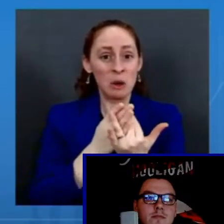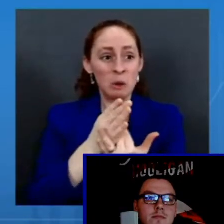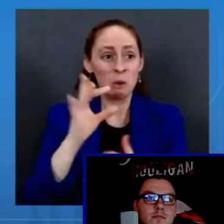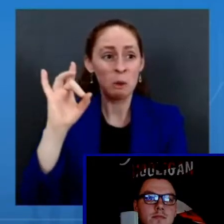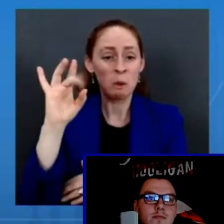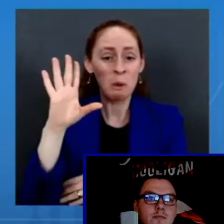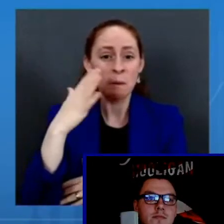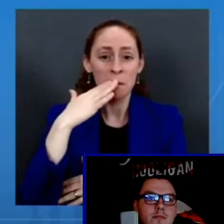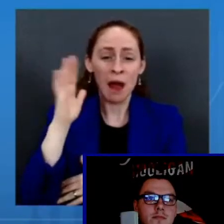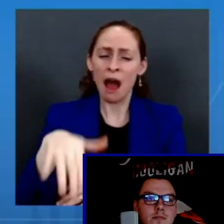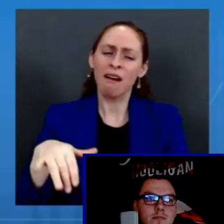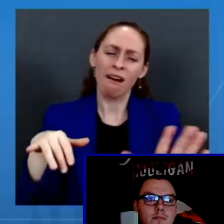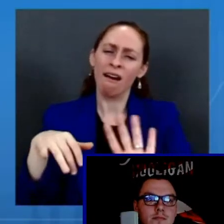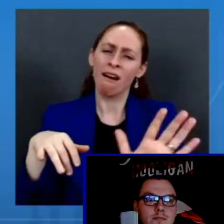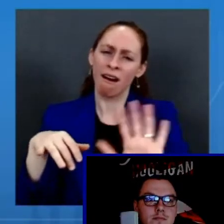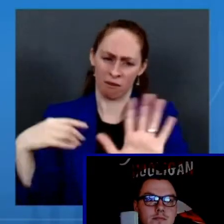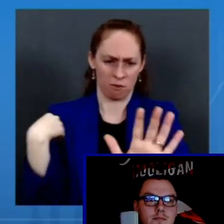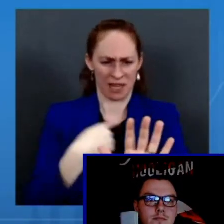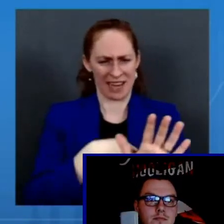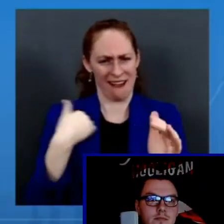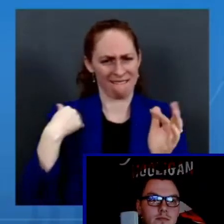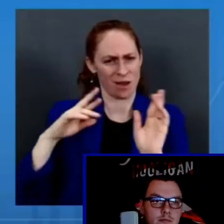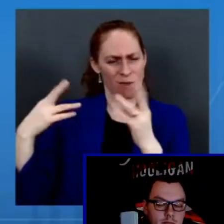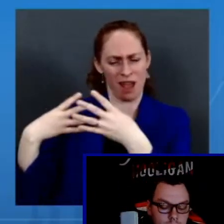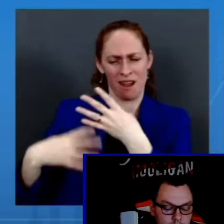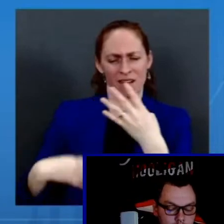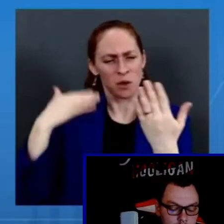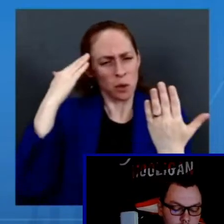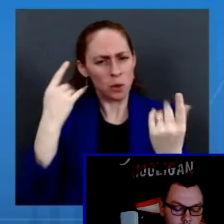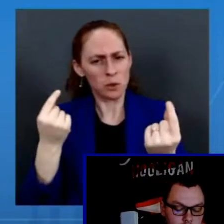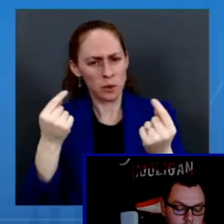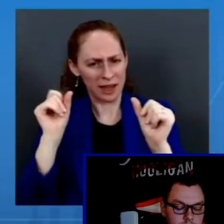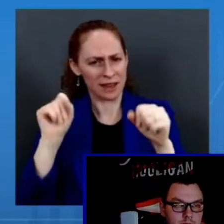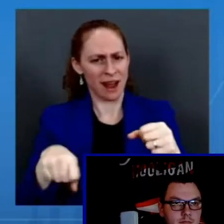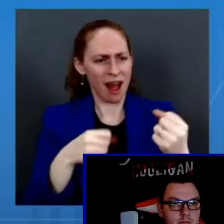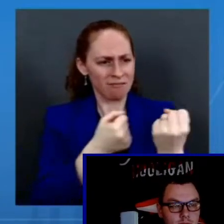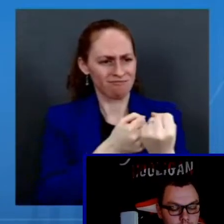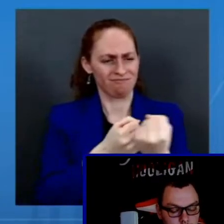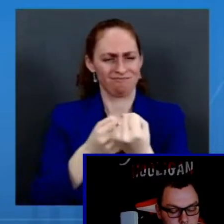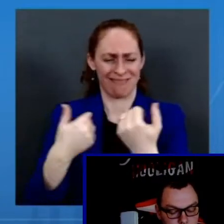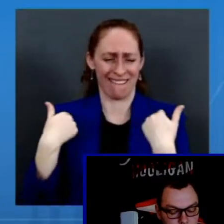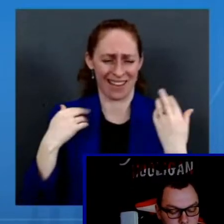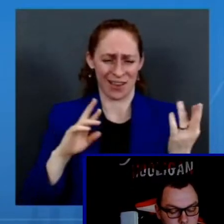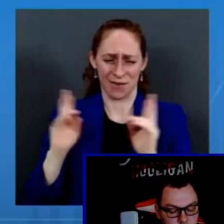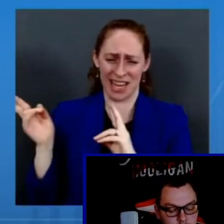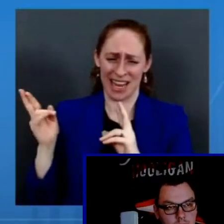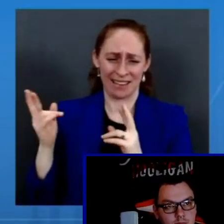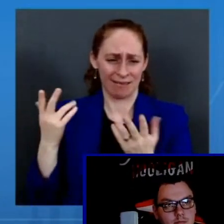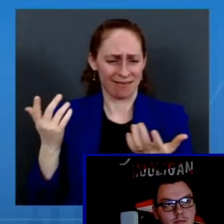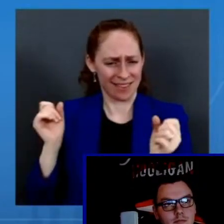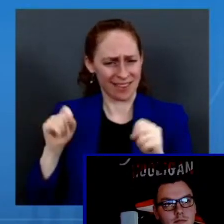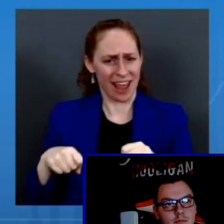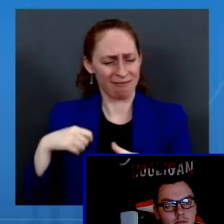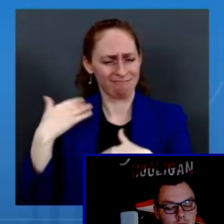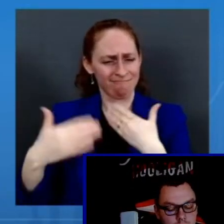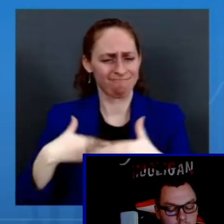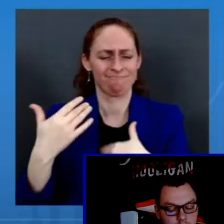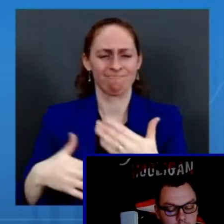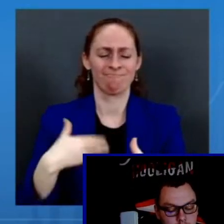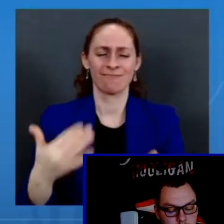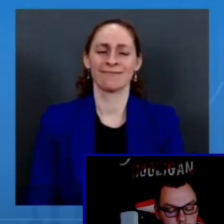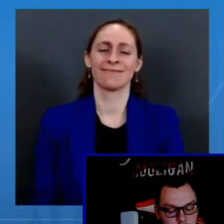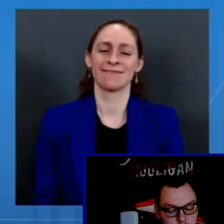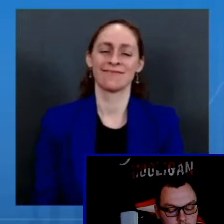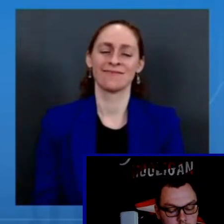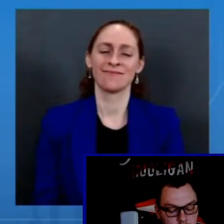Today, I want to give an update on treatments. From day one, our strategy has been to fill the nation's medicine cabinet